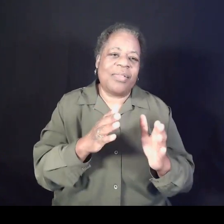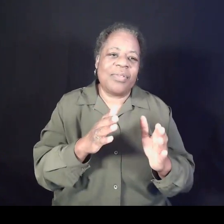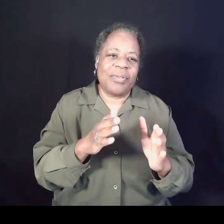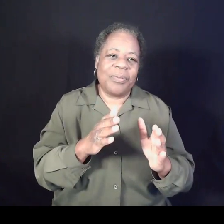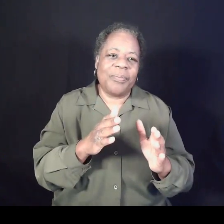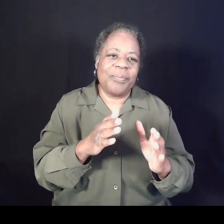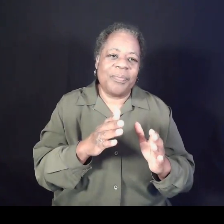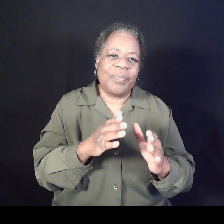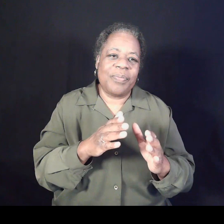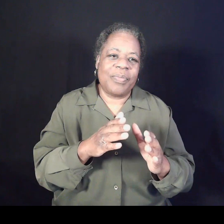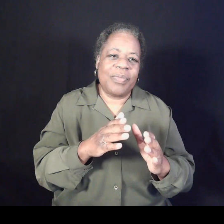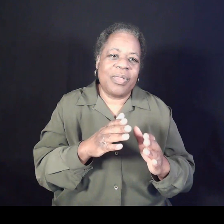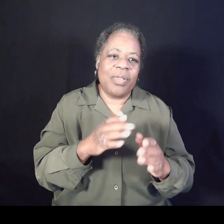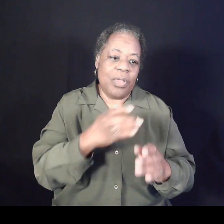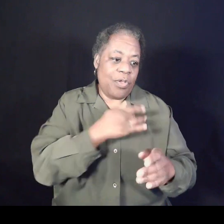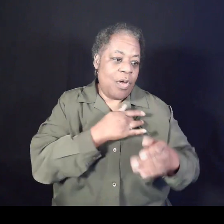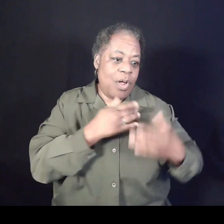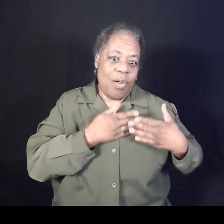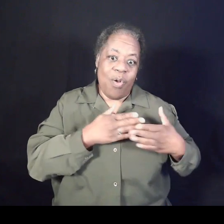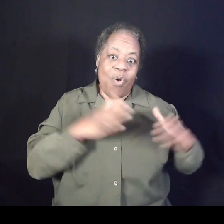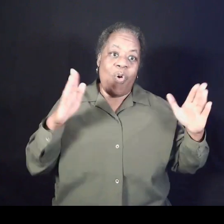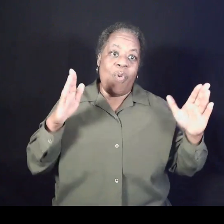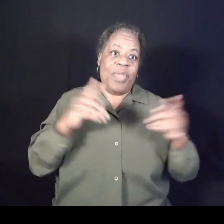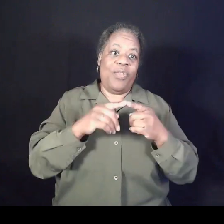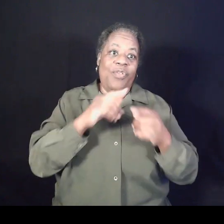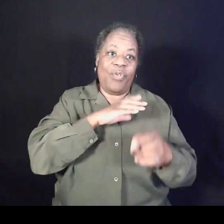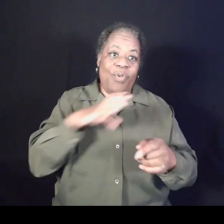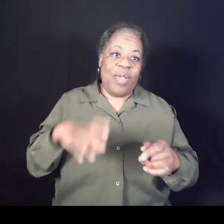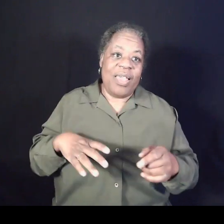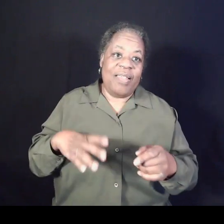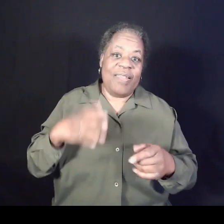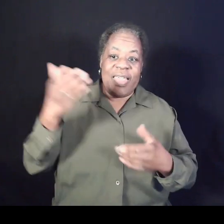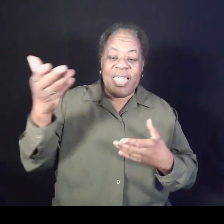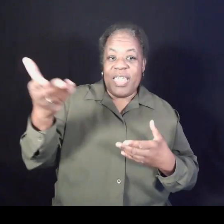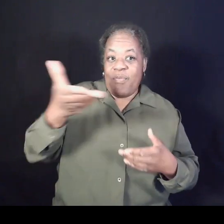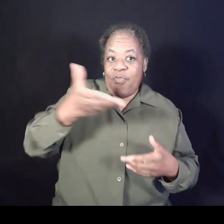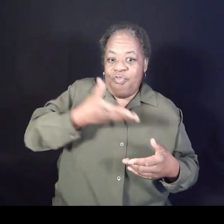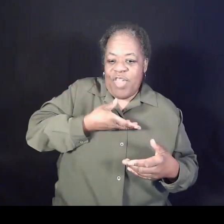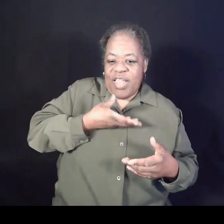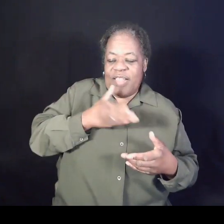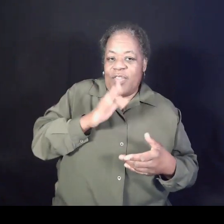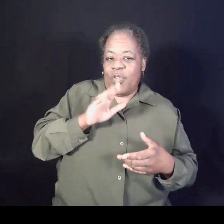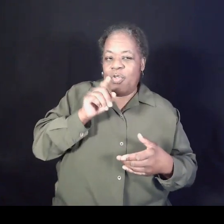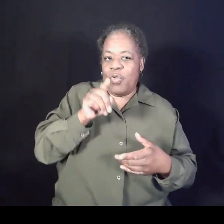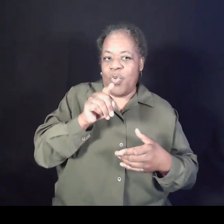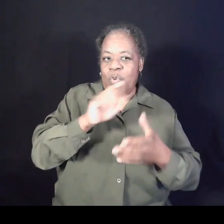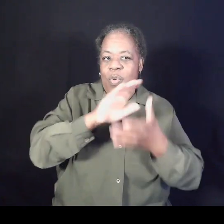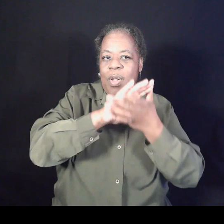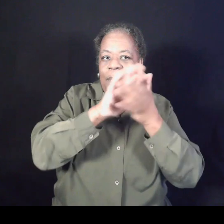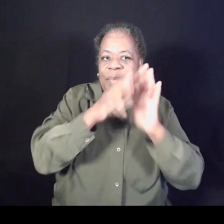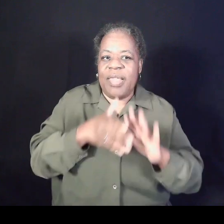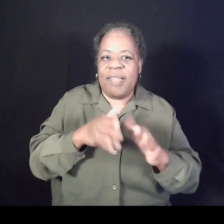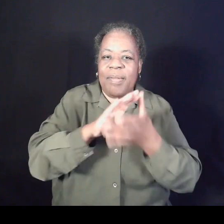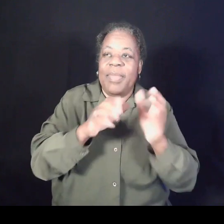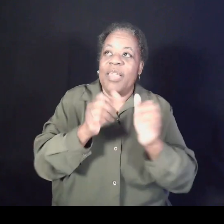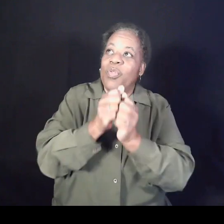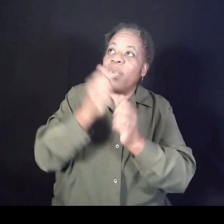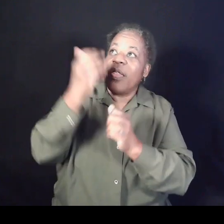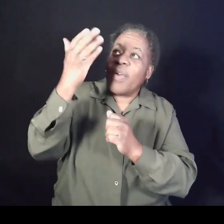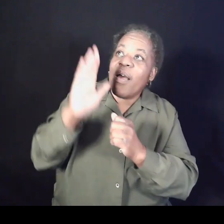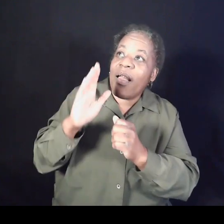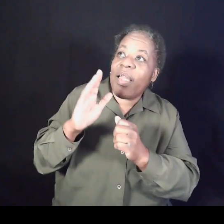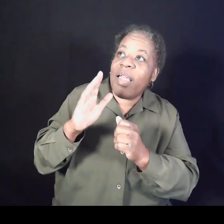Now, when you open your heart to Christ, he brings peace. Peace with God, peace